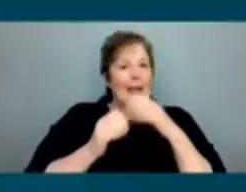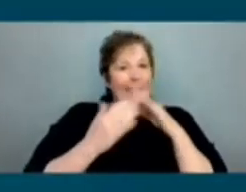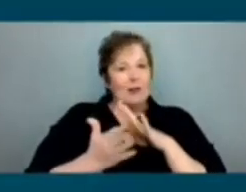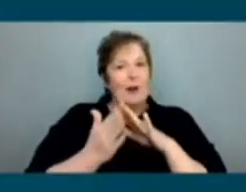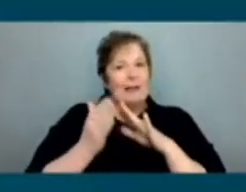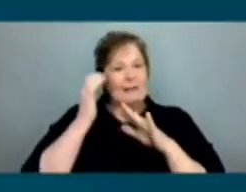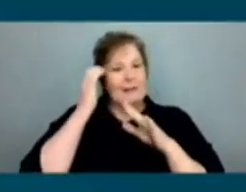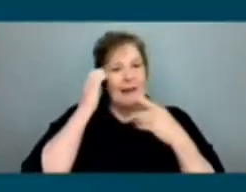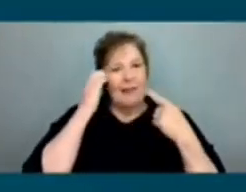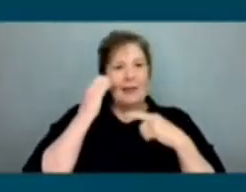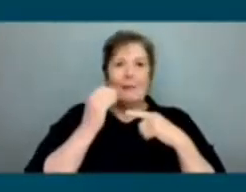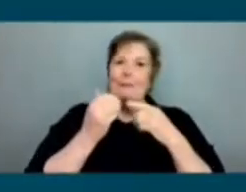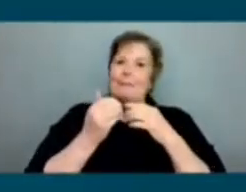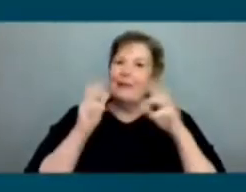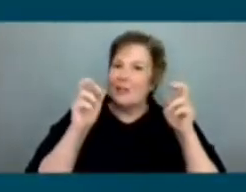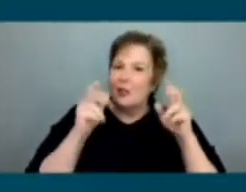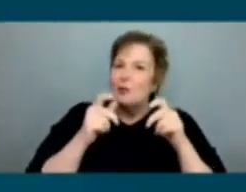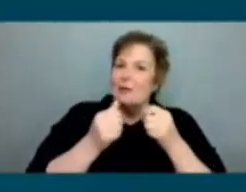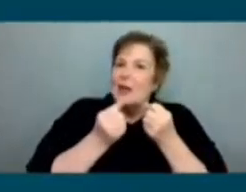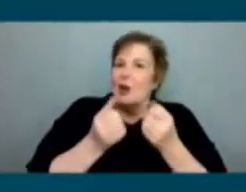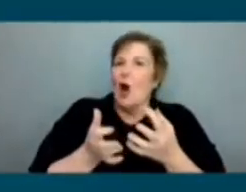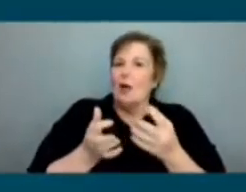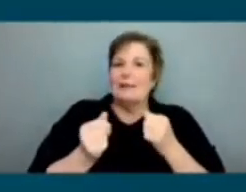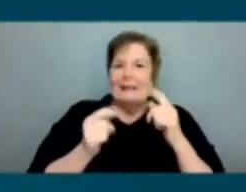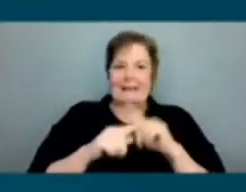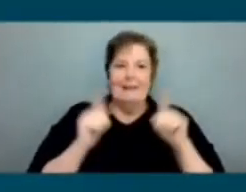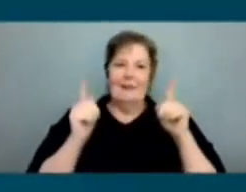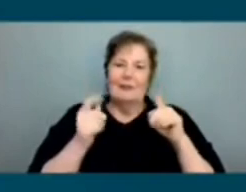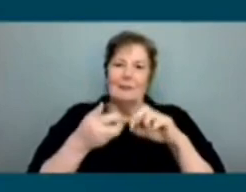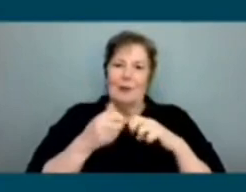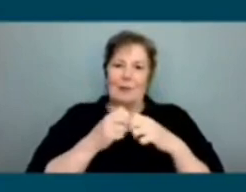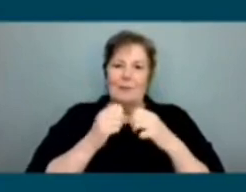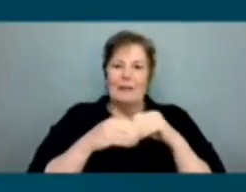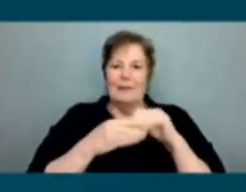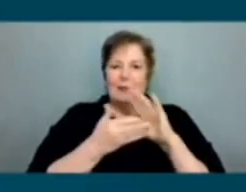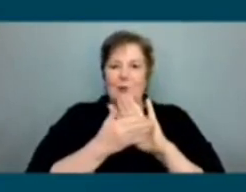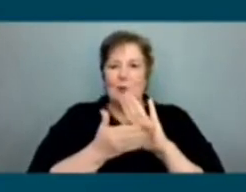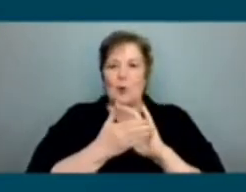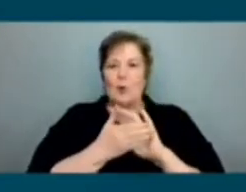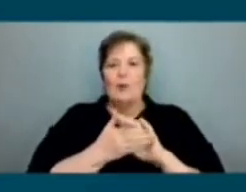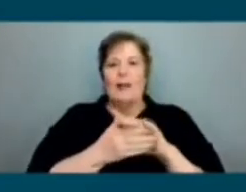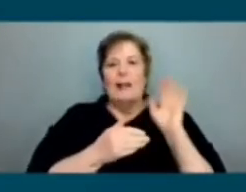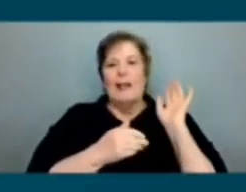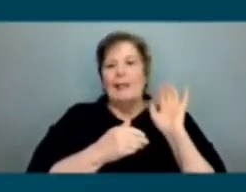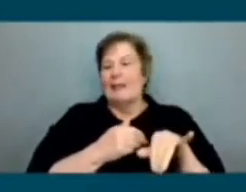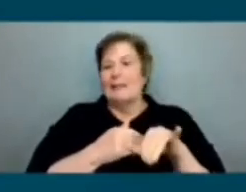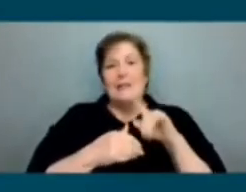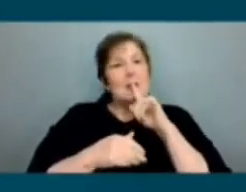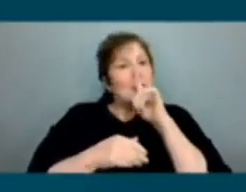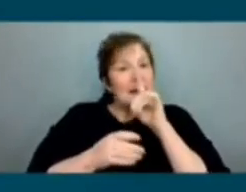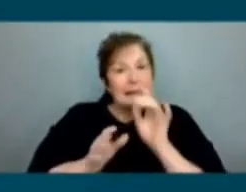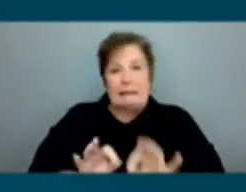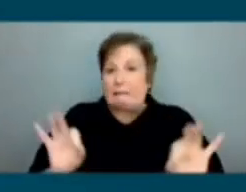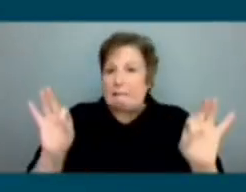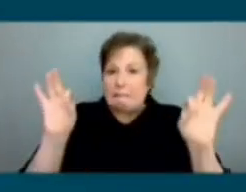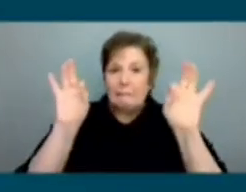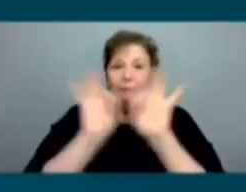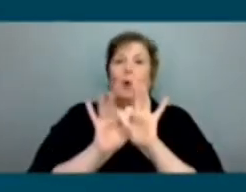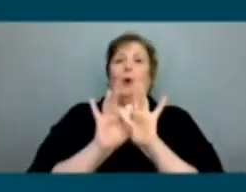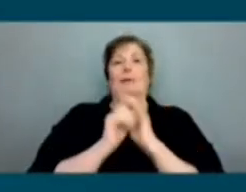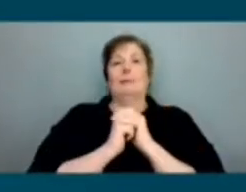underlying issues that contribute to the disparities in our schools. This is critically important.